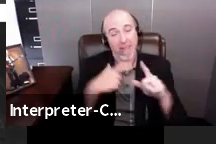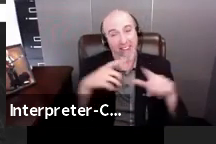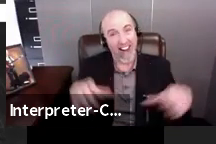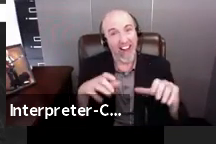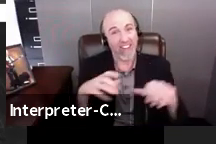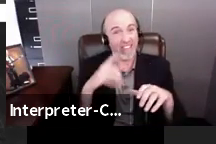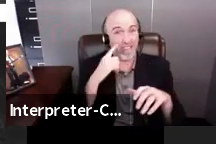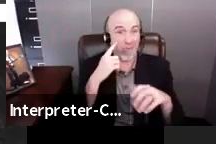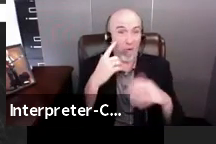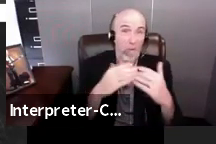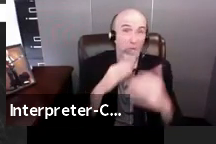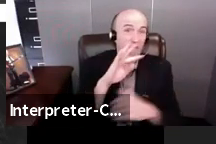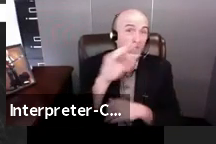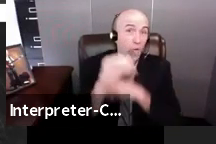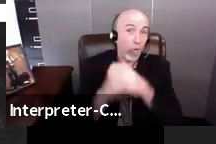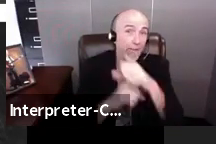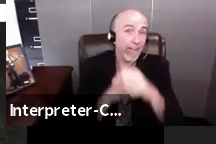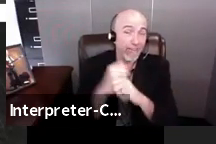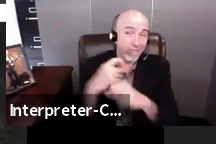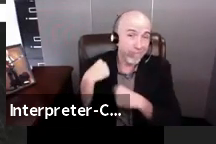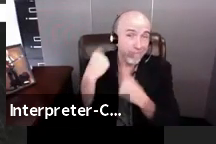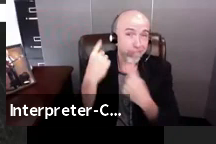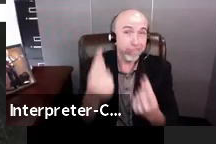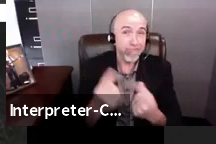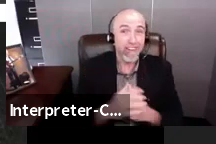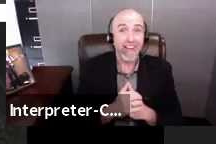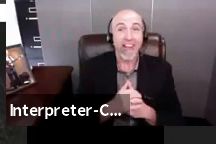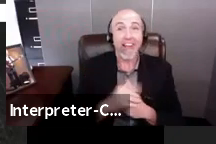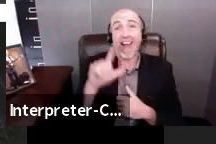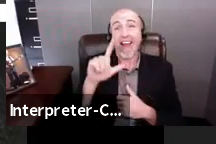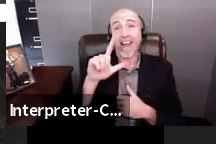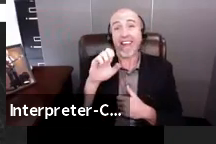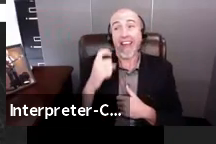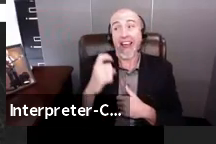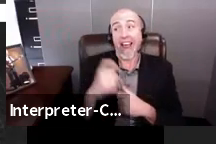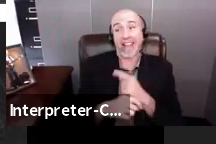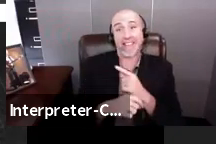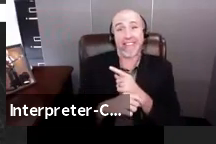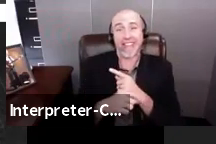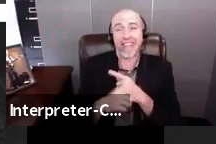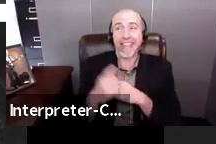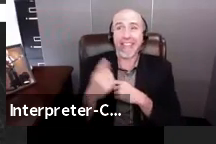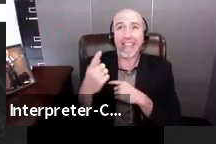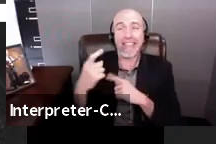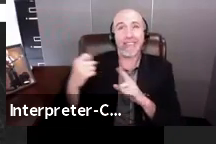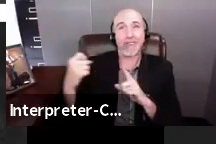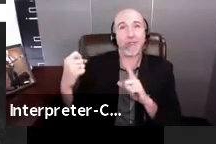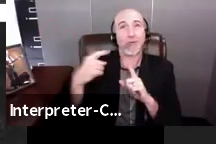40 years. And Lex sort of triggered some